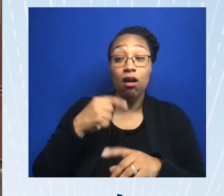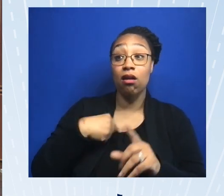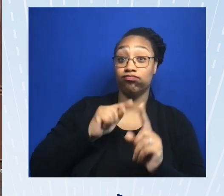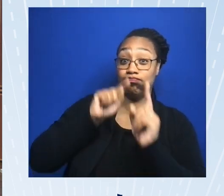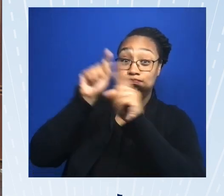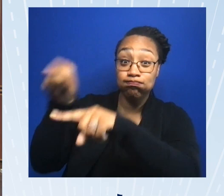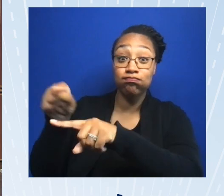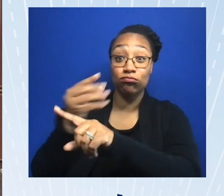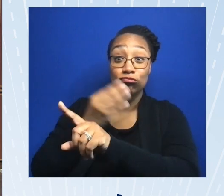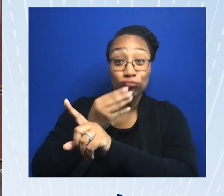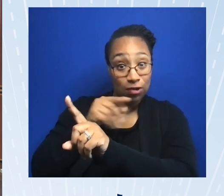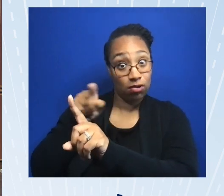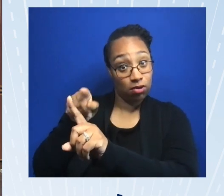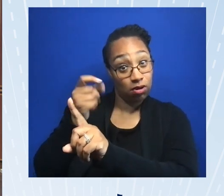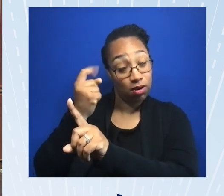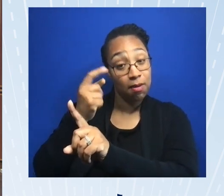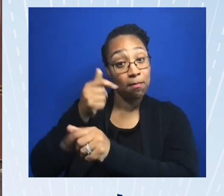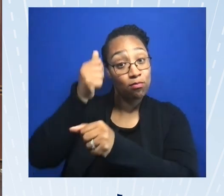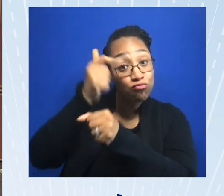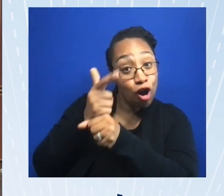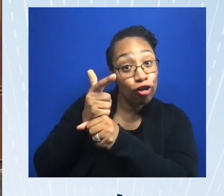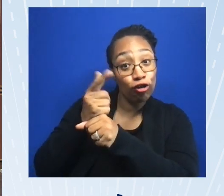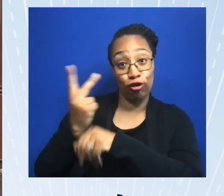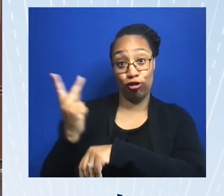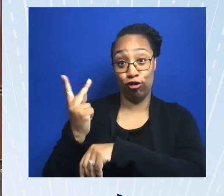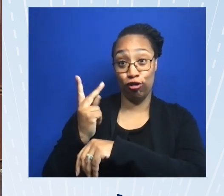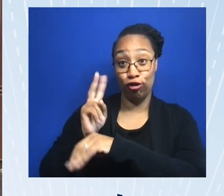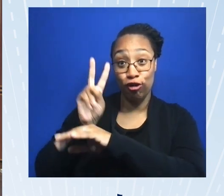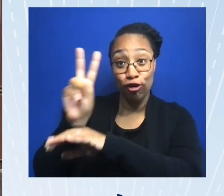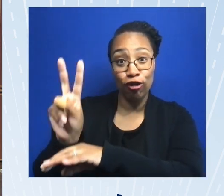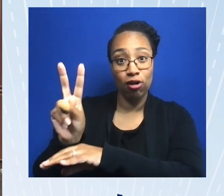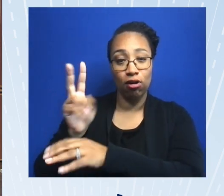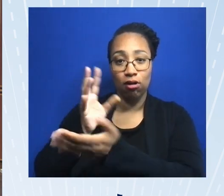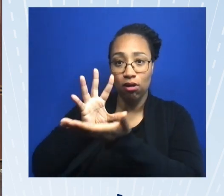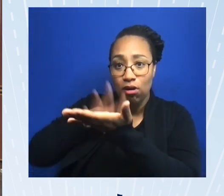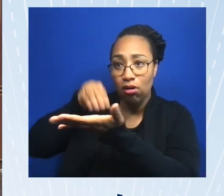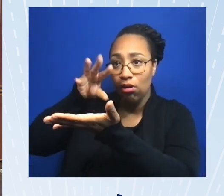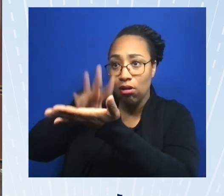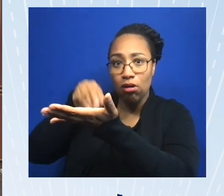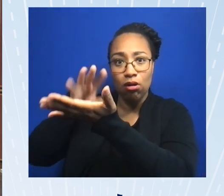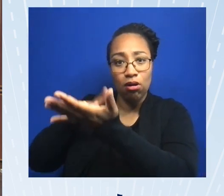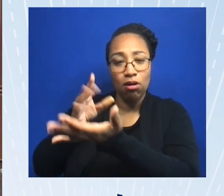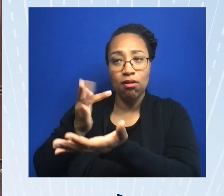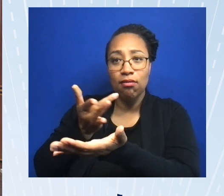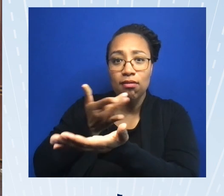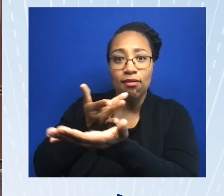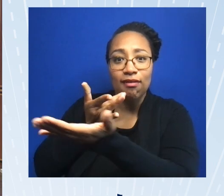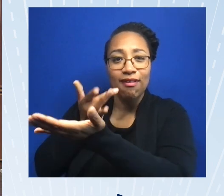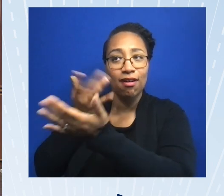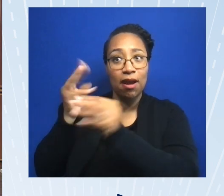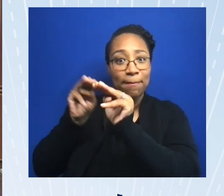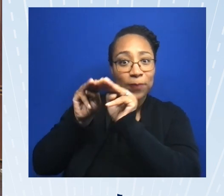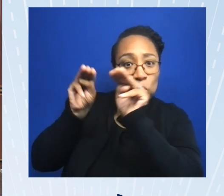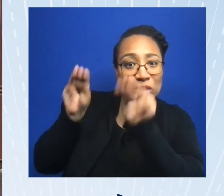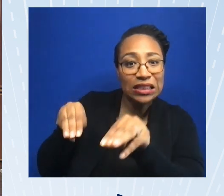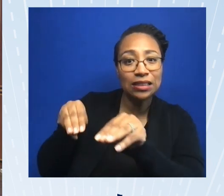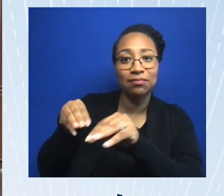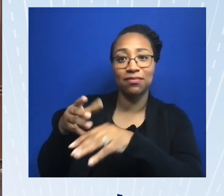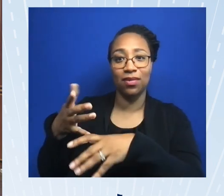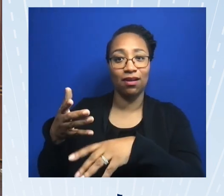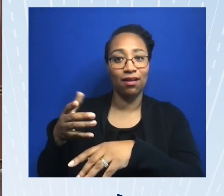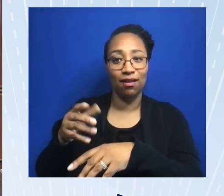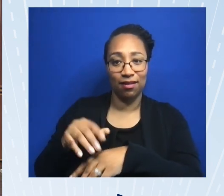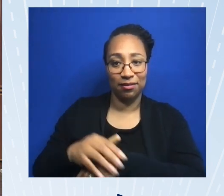kibbutz. When I was ambassador to the United Nations and National Security Advisor, I witnessed the